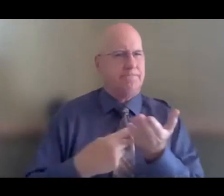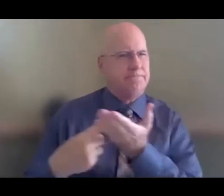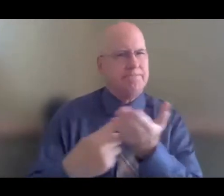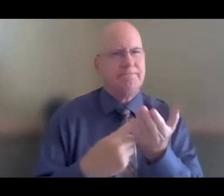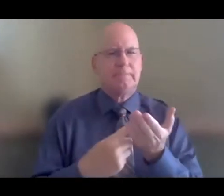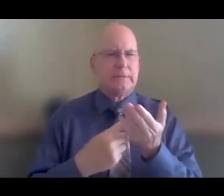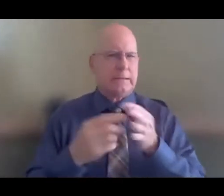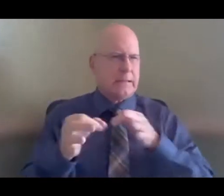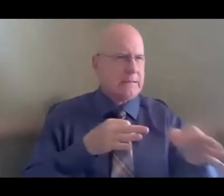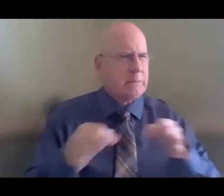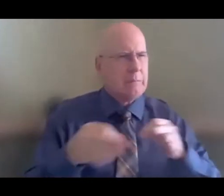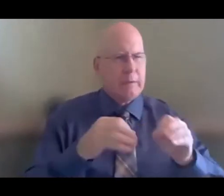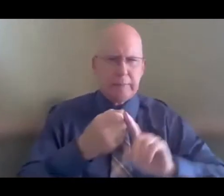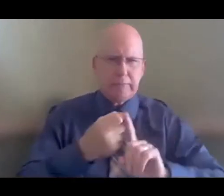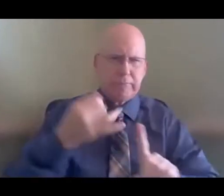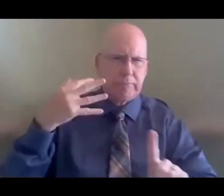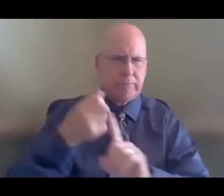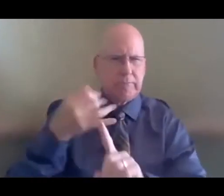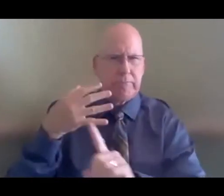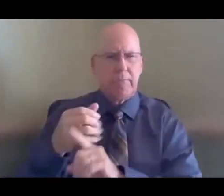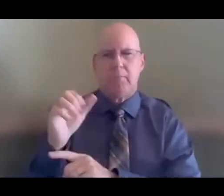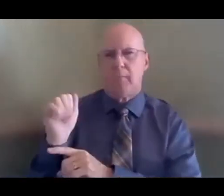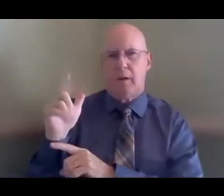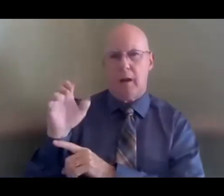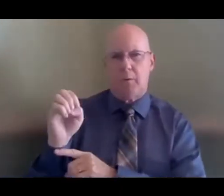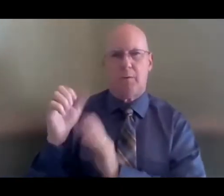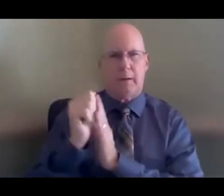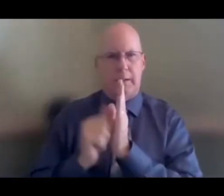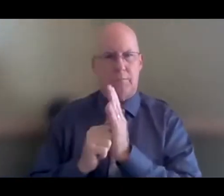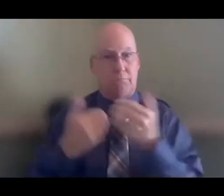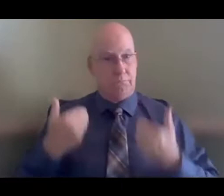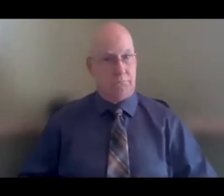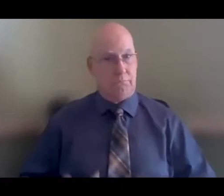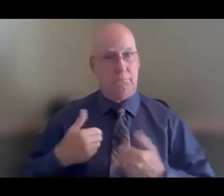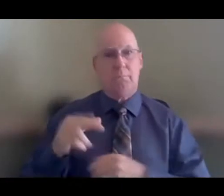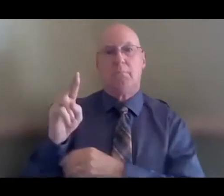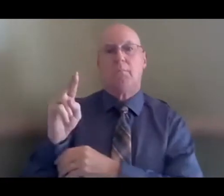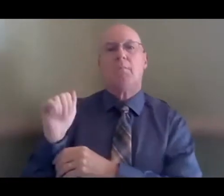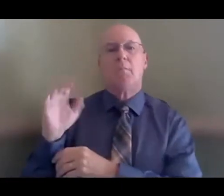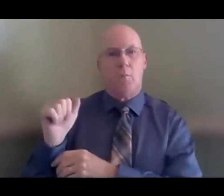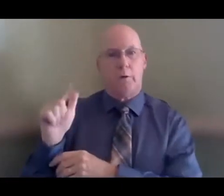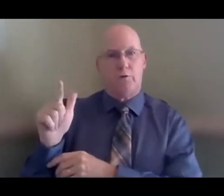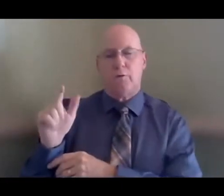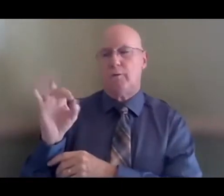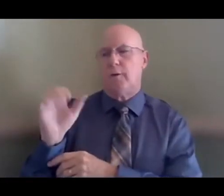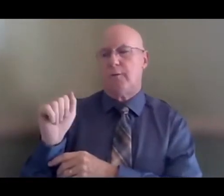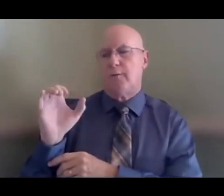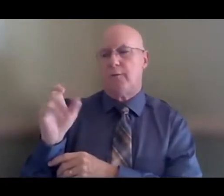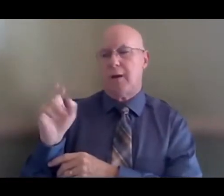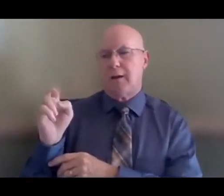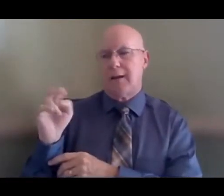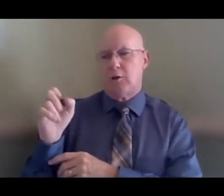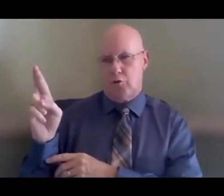and outs of ABLE accounts. My name is Rachel Fackender, and as John mentioned, I will serve as the panel moderator.